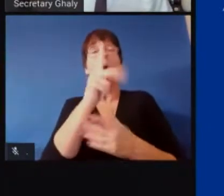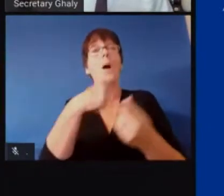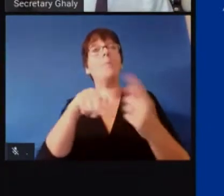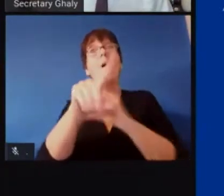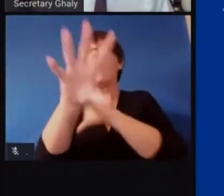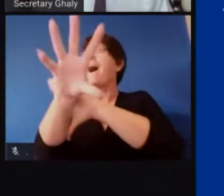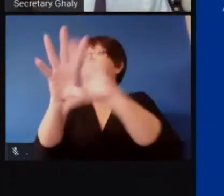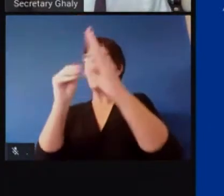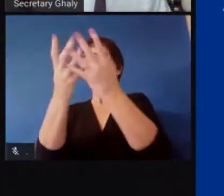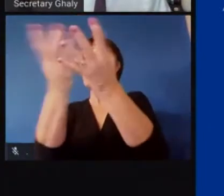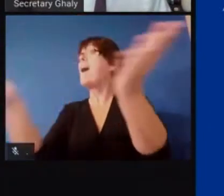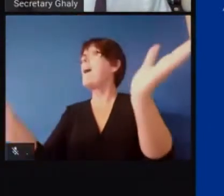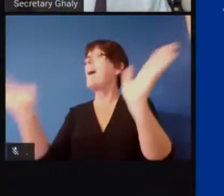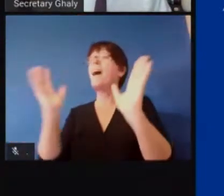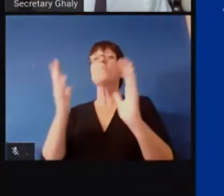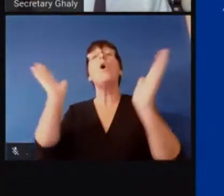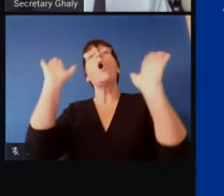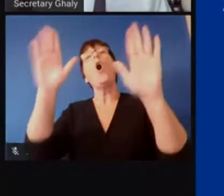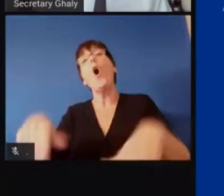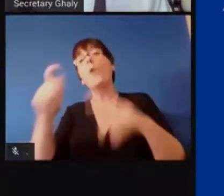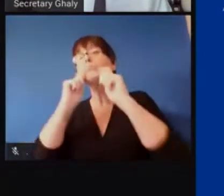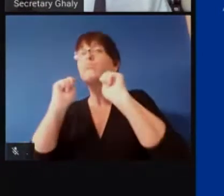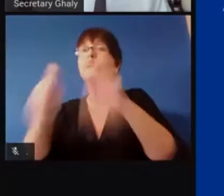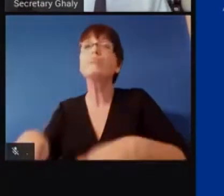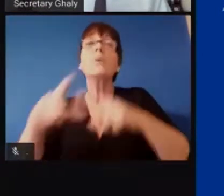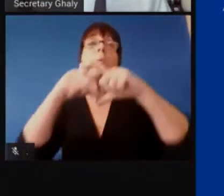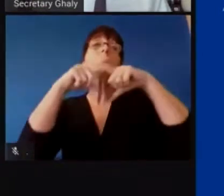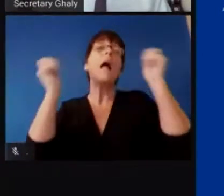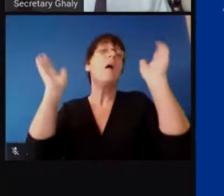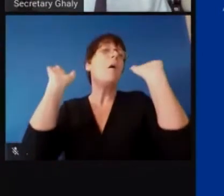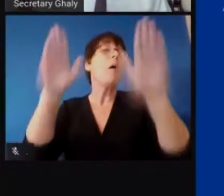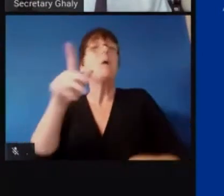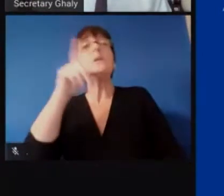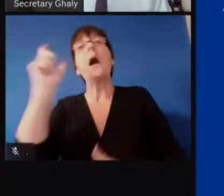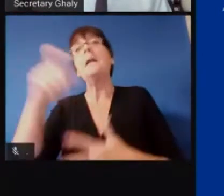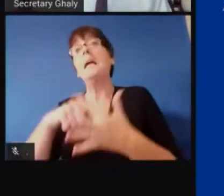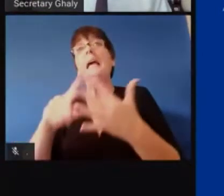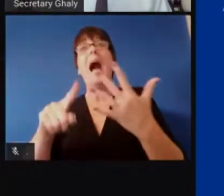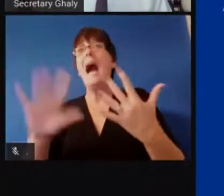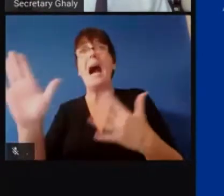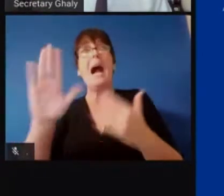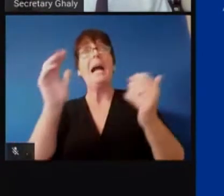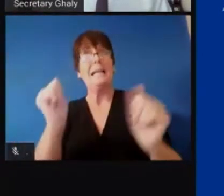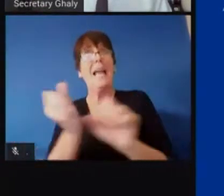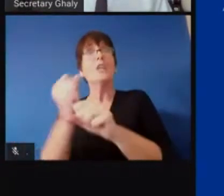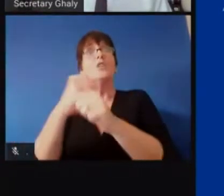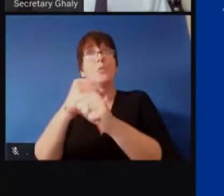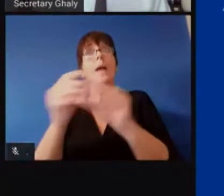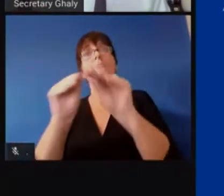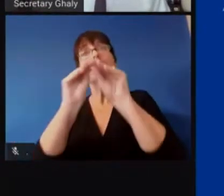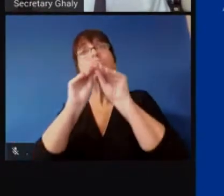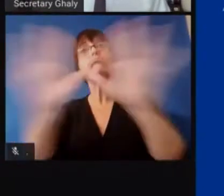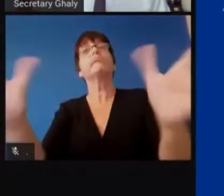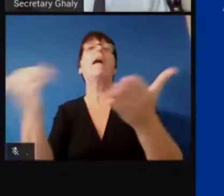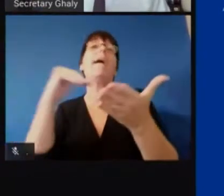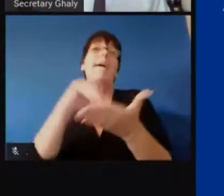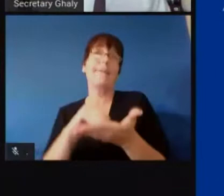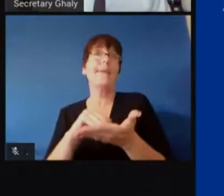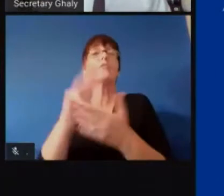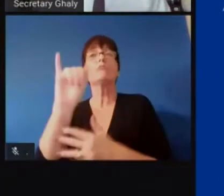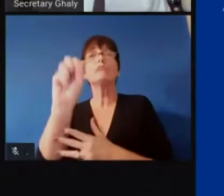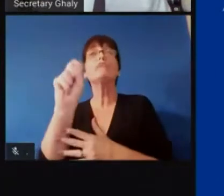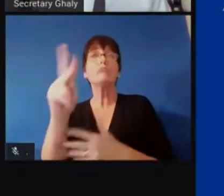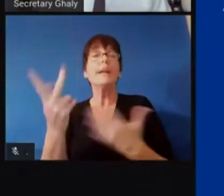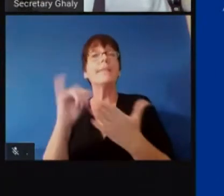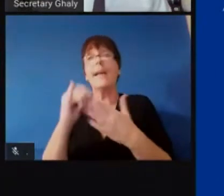around the community, their guard may go down. And that could be just enough to create outbreaks and transmission risks